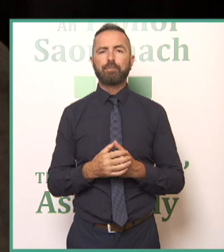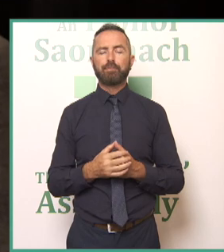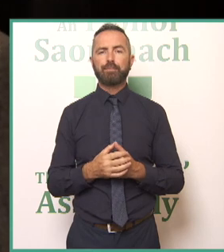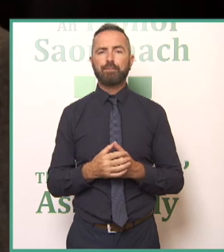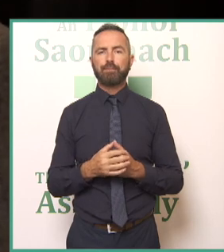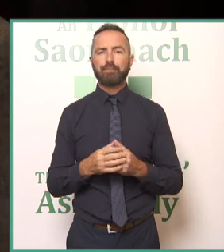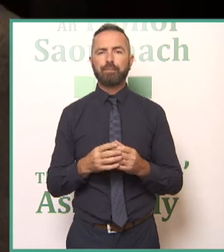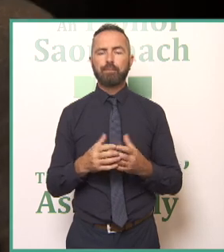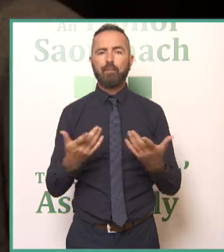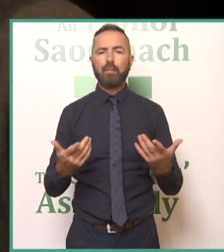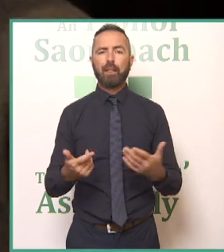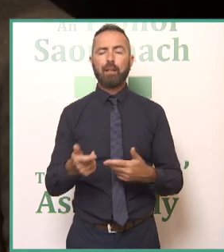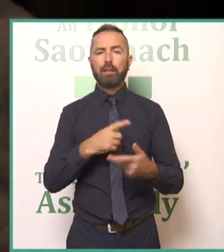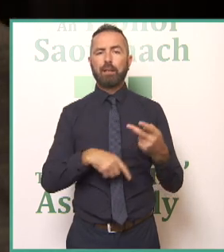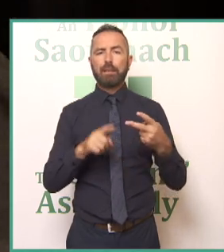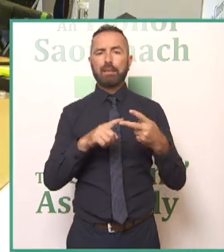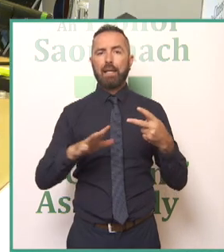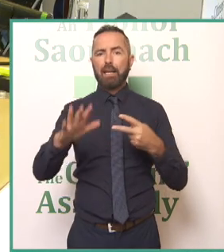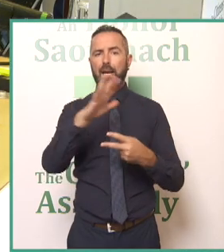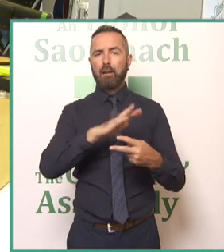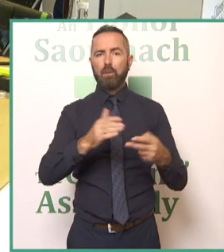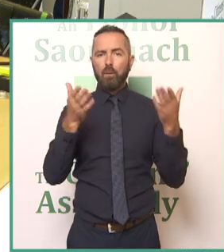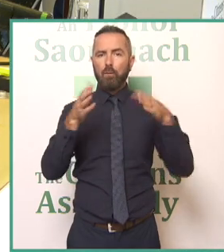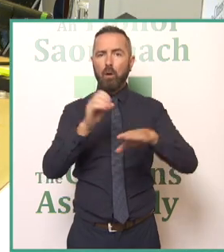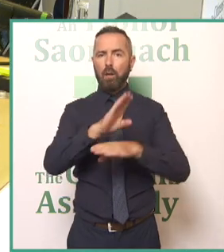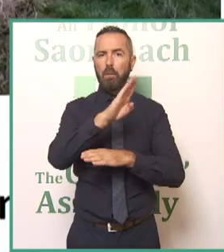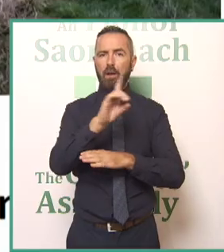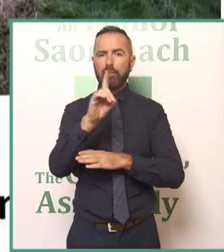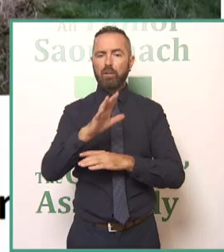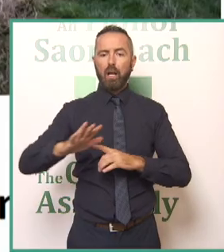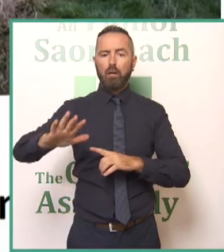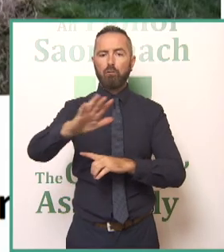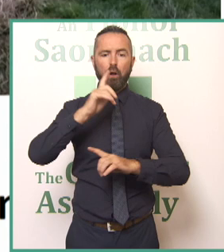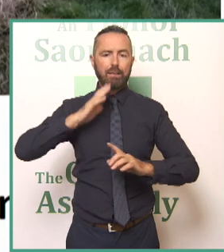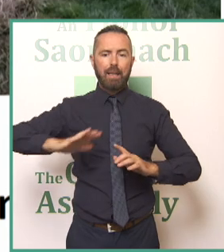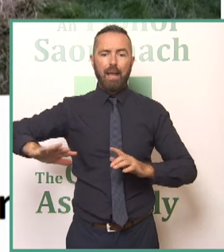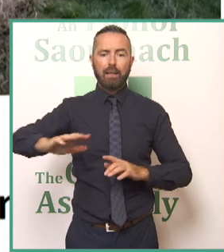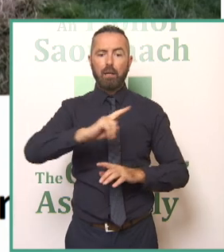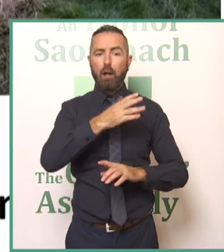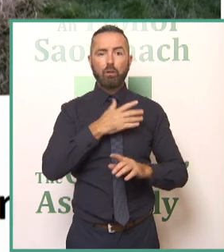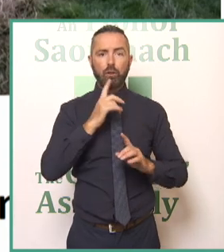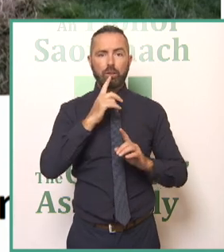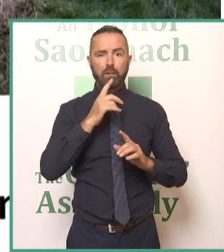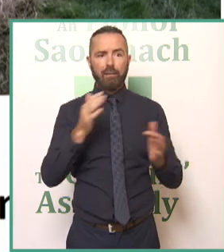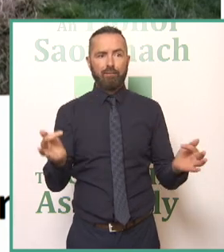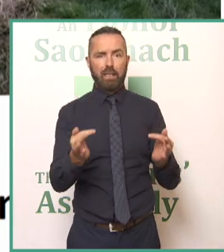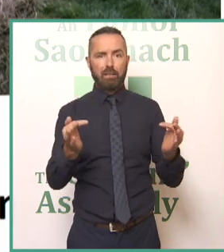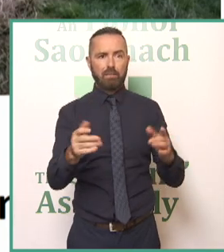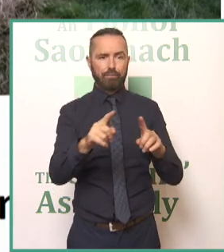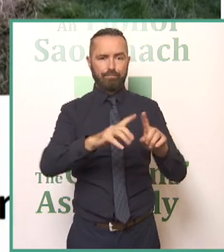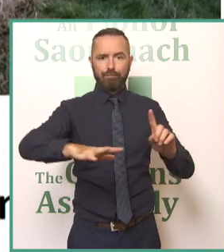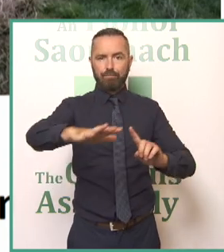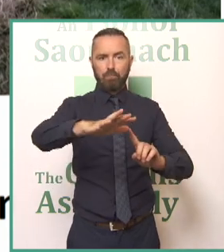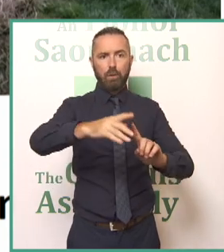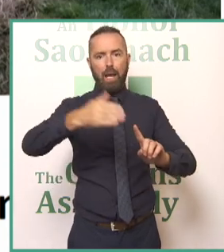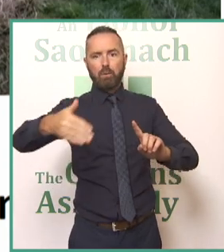Then in the second area, we're also looking at biodiversity across the landscape. So it's not just in the field, it's looking at around the field, all across the farm.